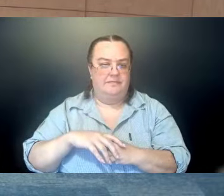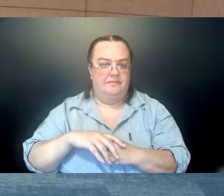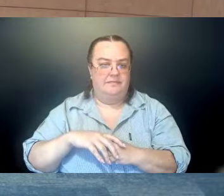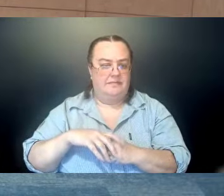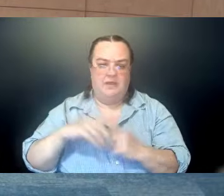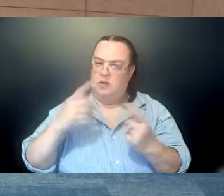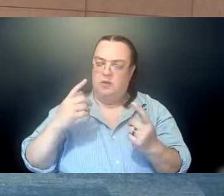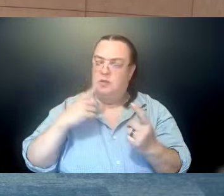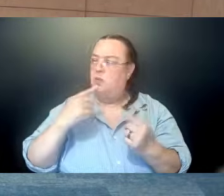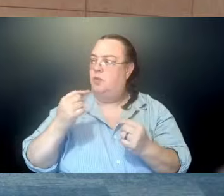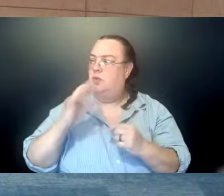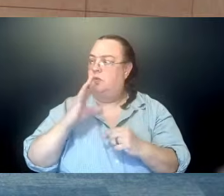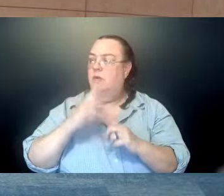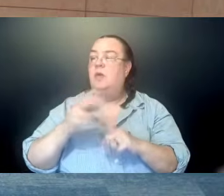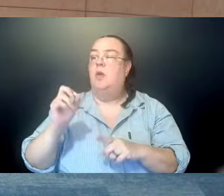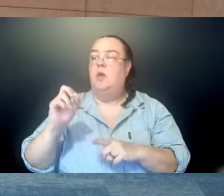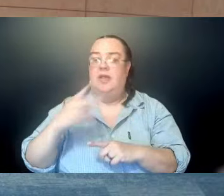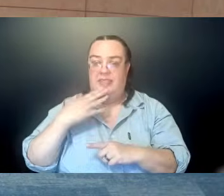All right, thank you.